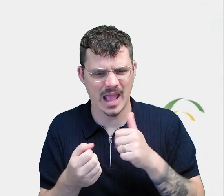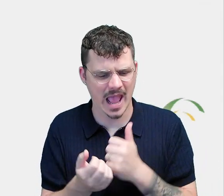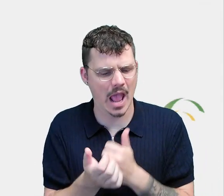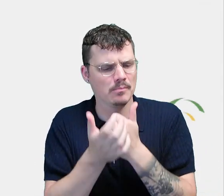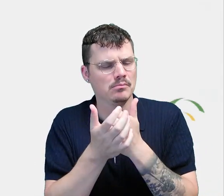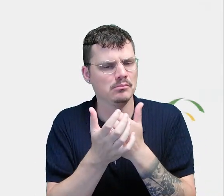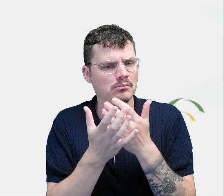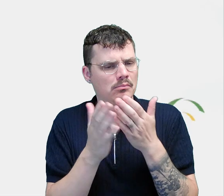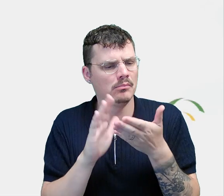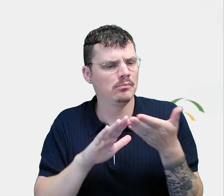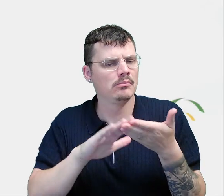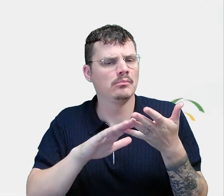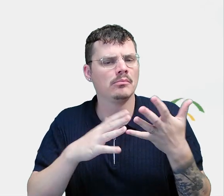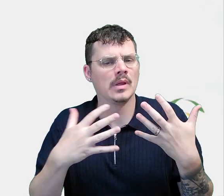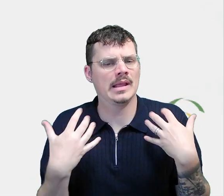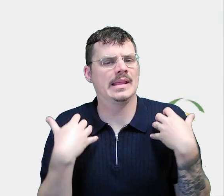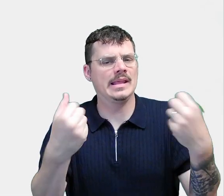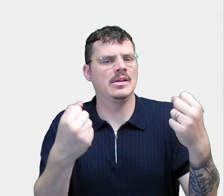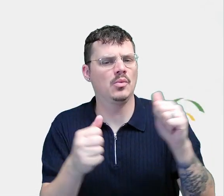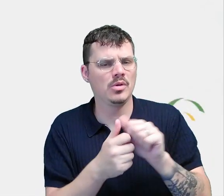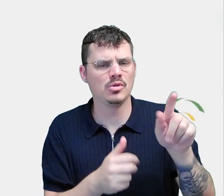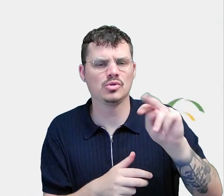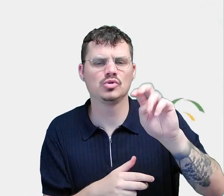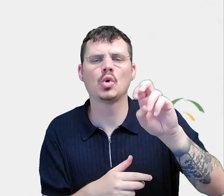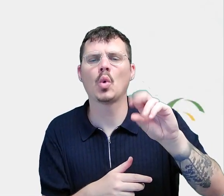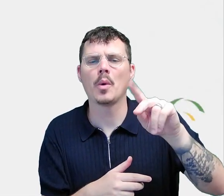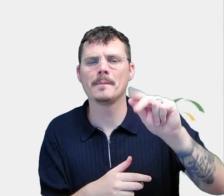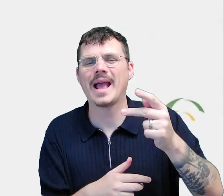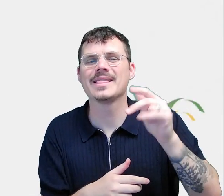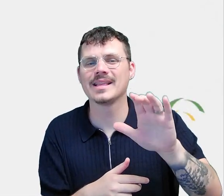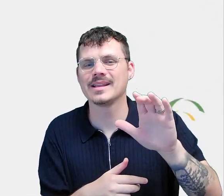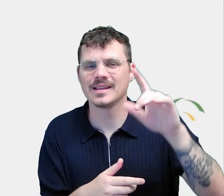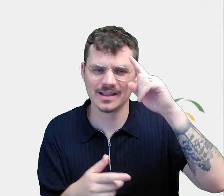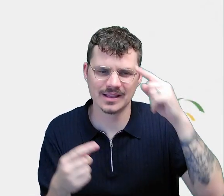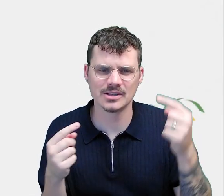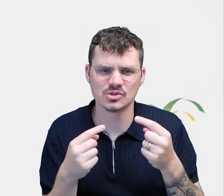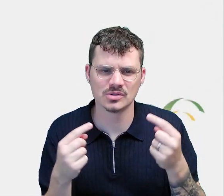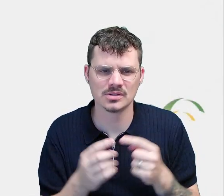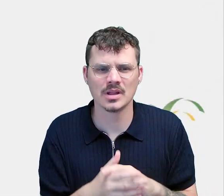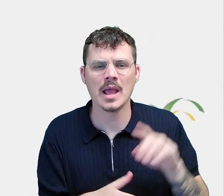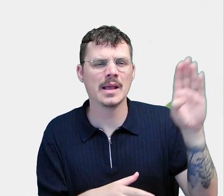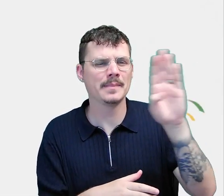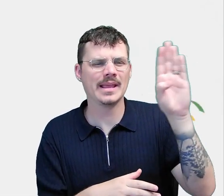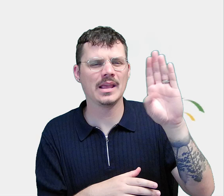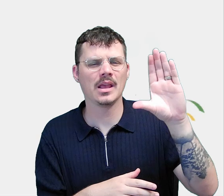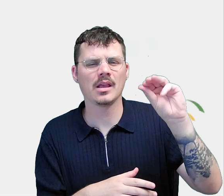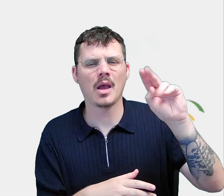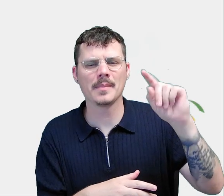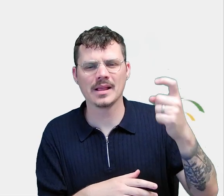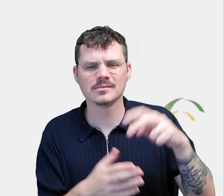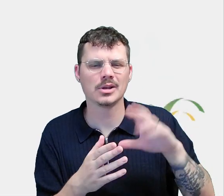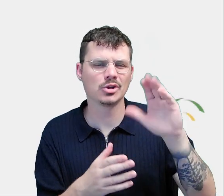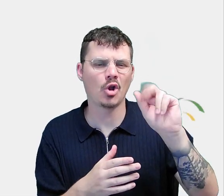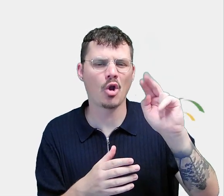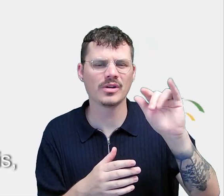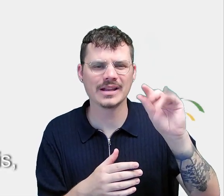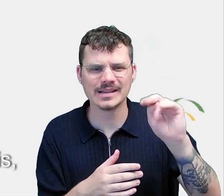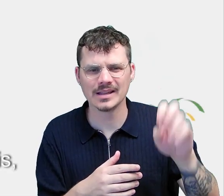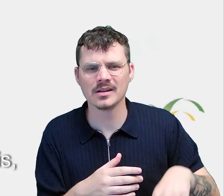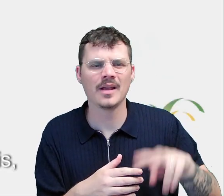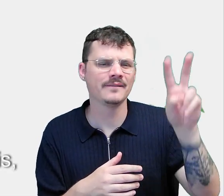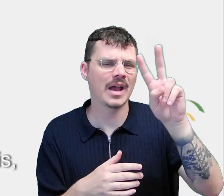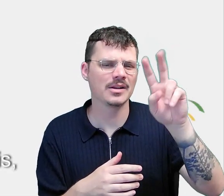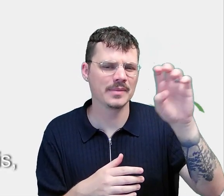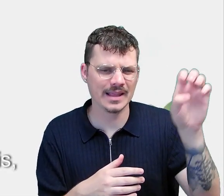fact, healing of those neuropathic injuries. B complex, carnitine, vitamin E, there's